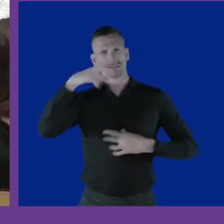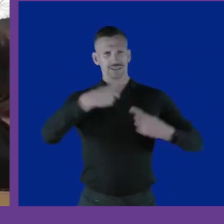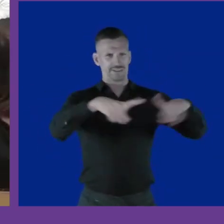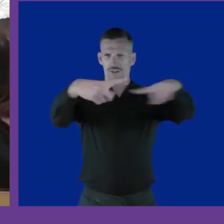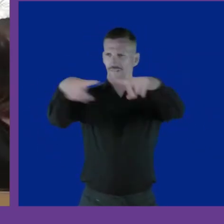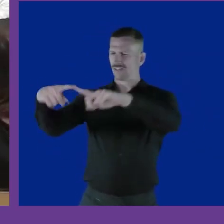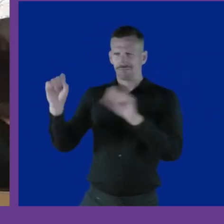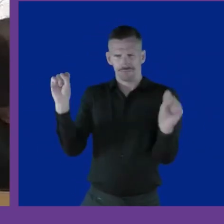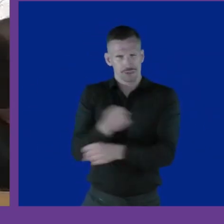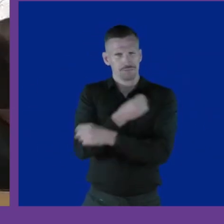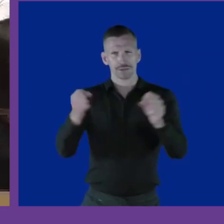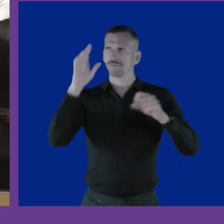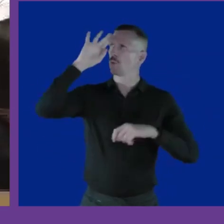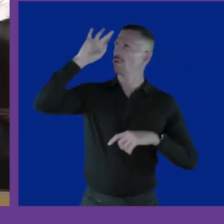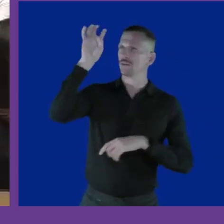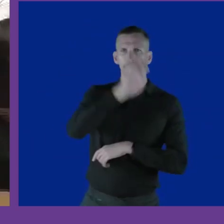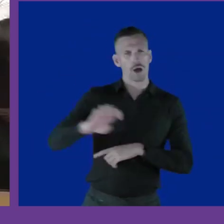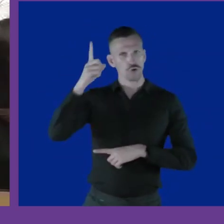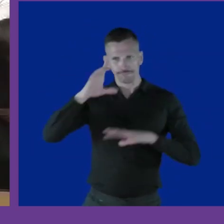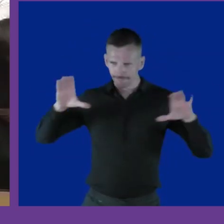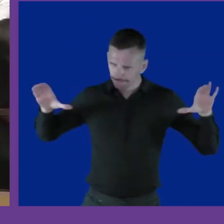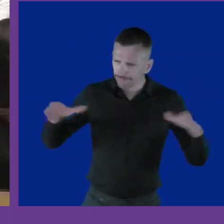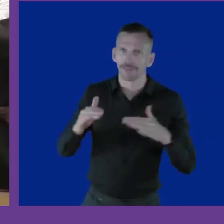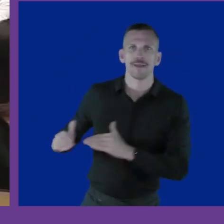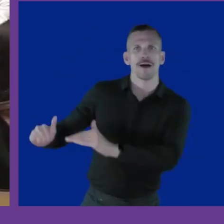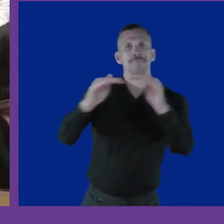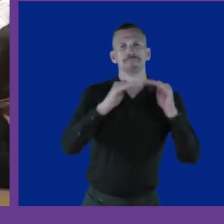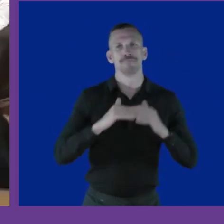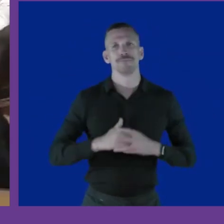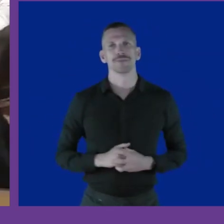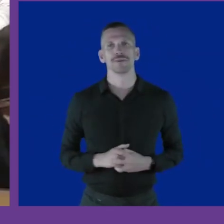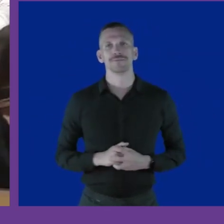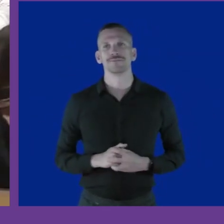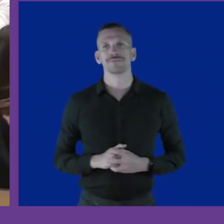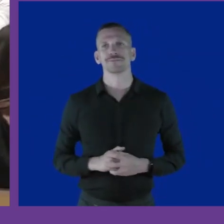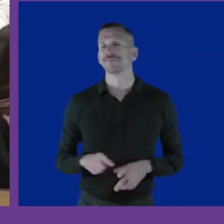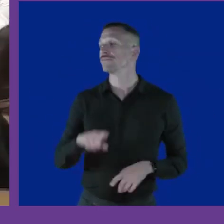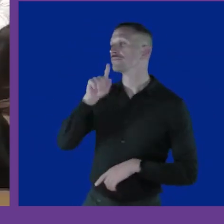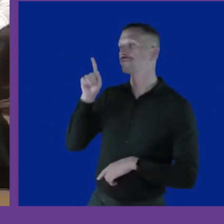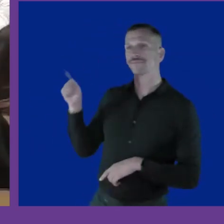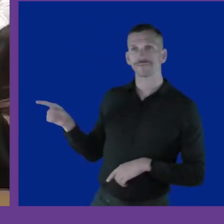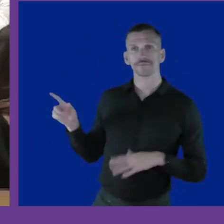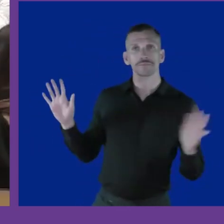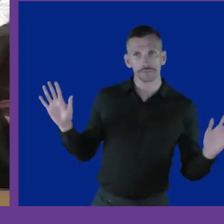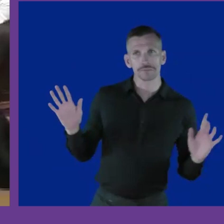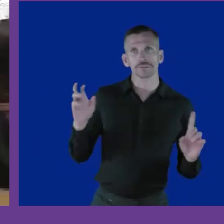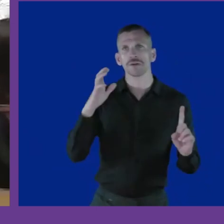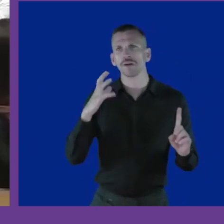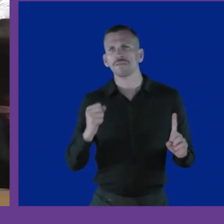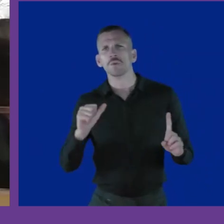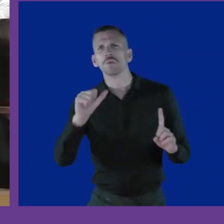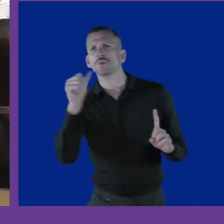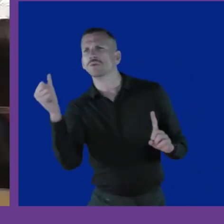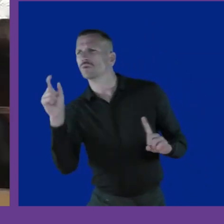Is there any reaction to this? I think it links also back to a bit of a question of how do we work together out